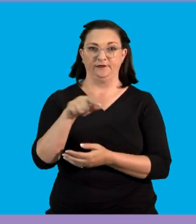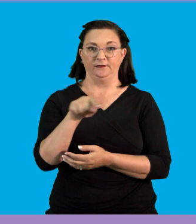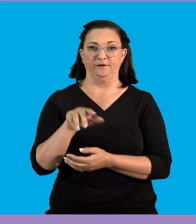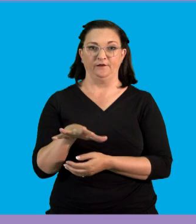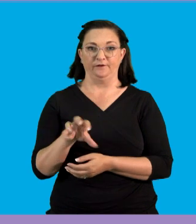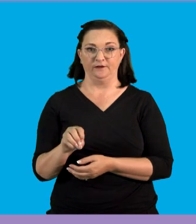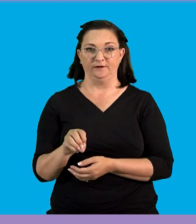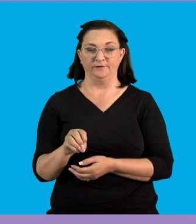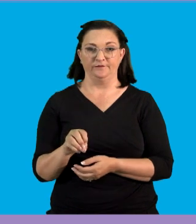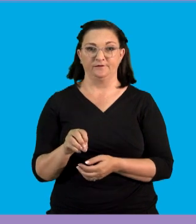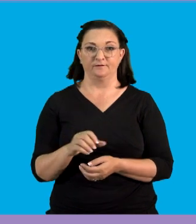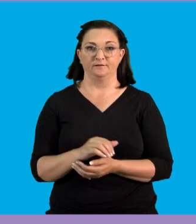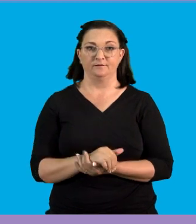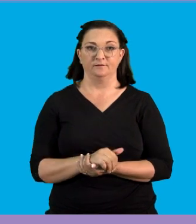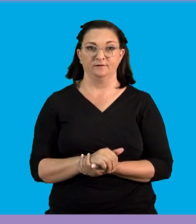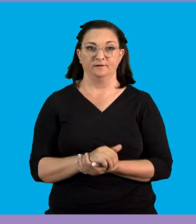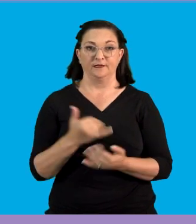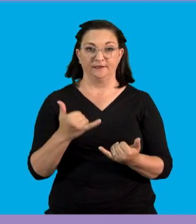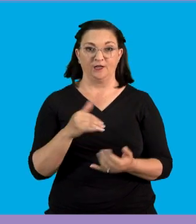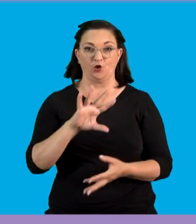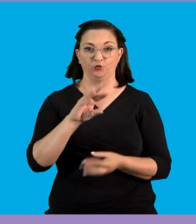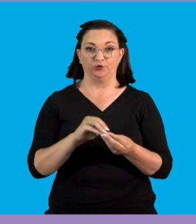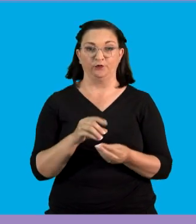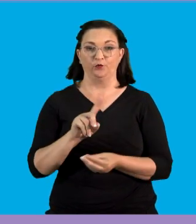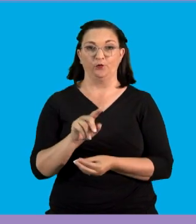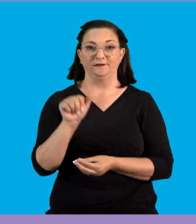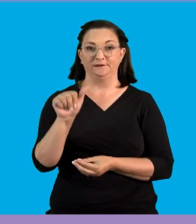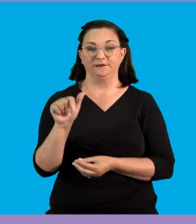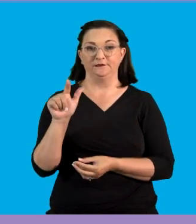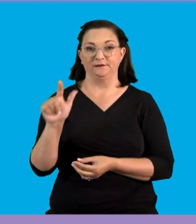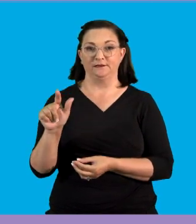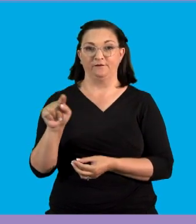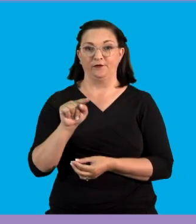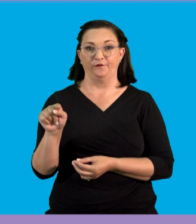17/50, that now gives us a total of